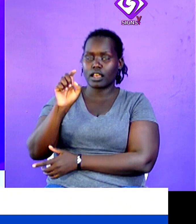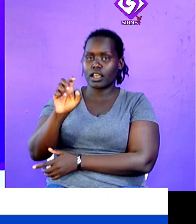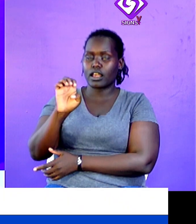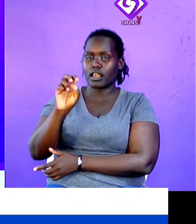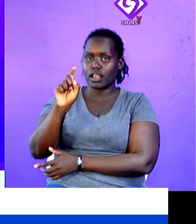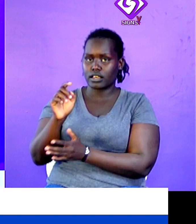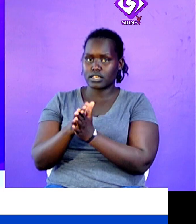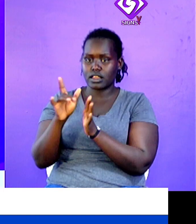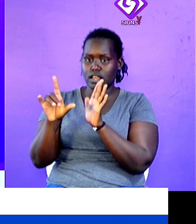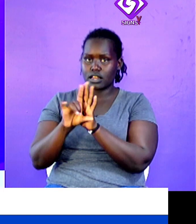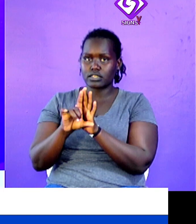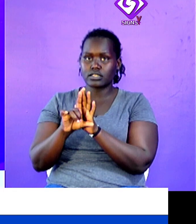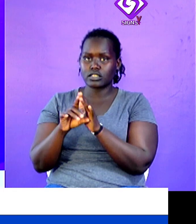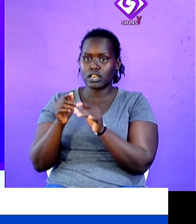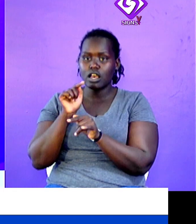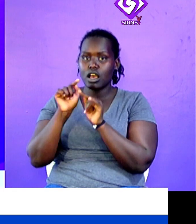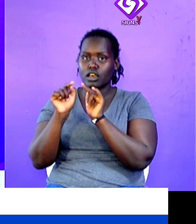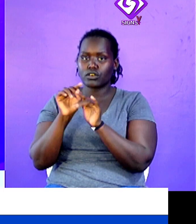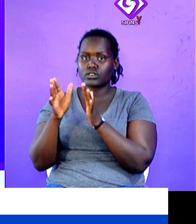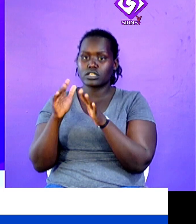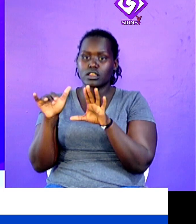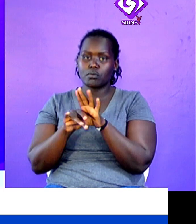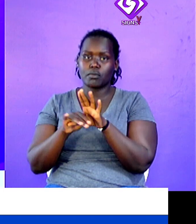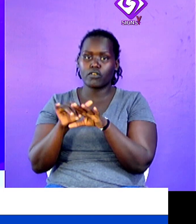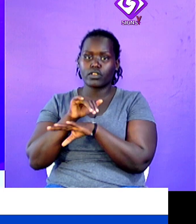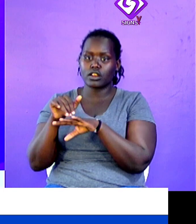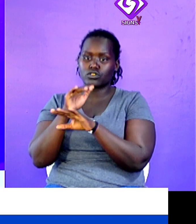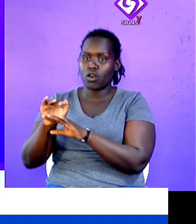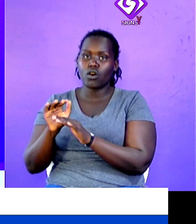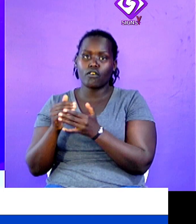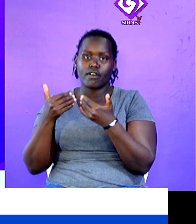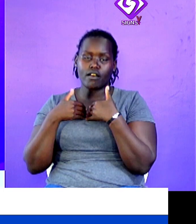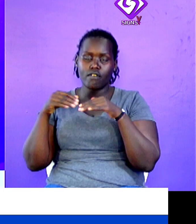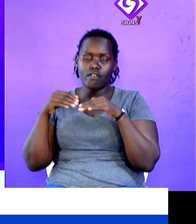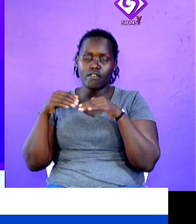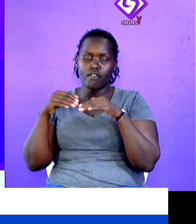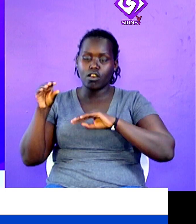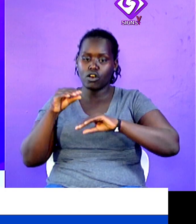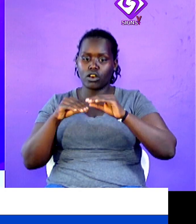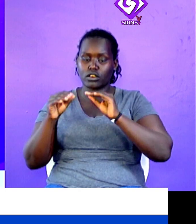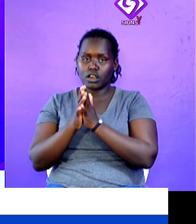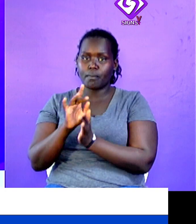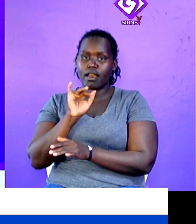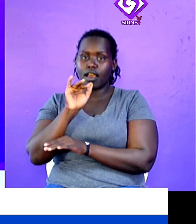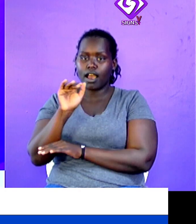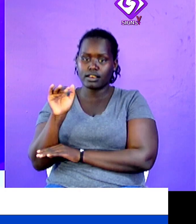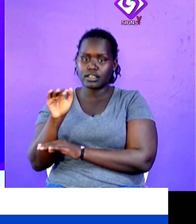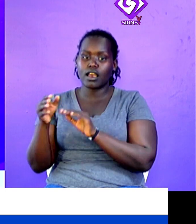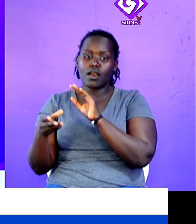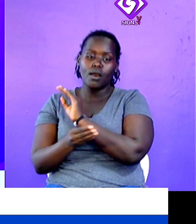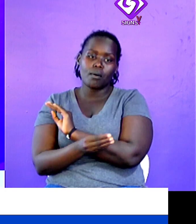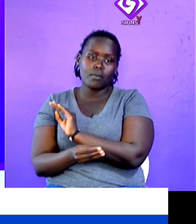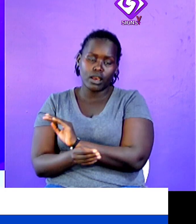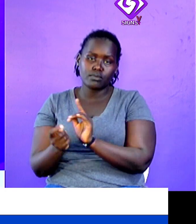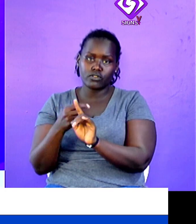the legislature, accusing members of the National Assembly of fostering corruption by demanding bribes